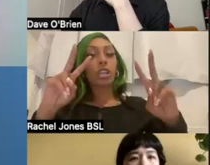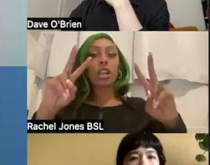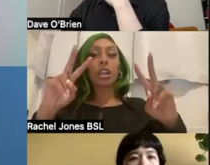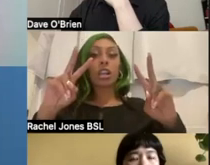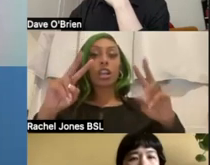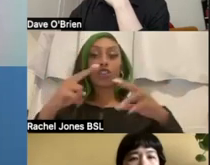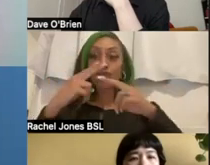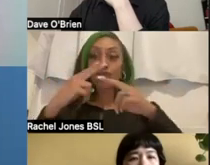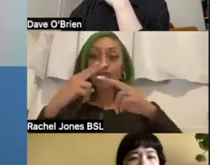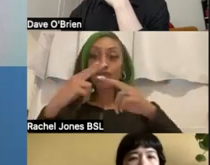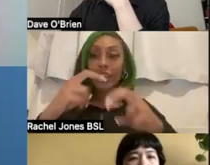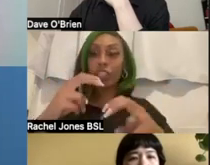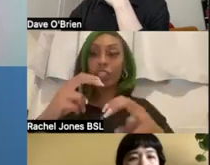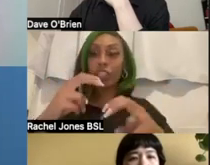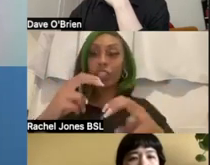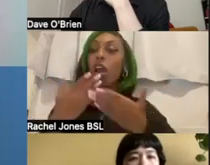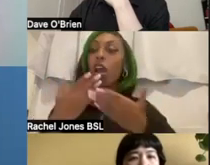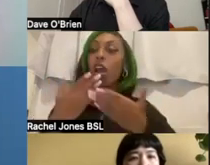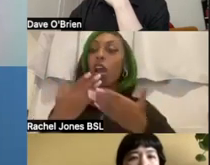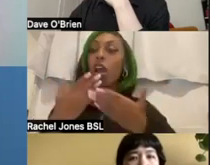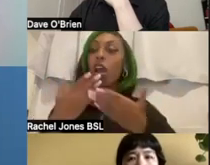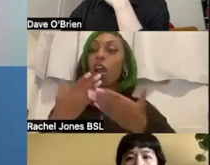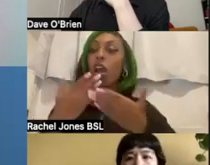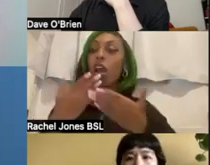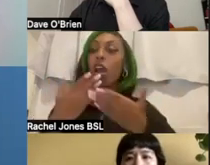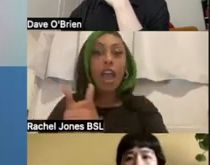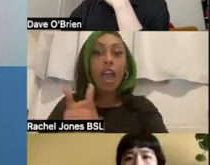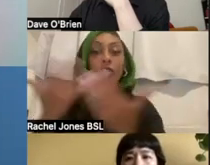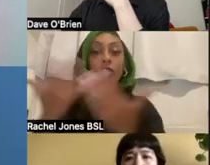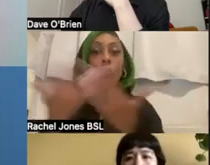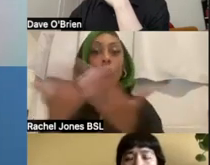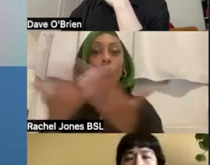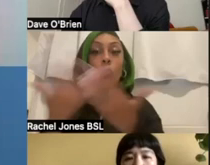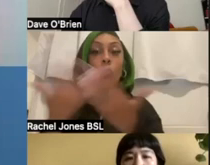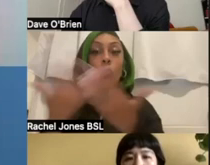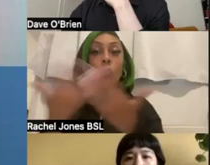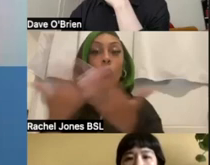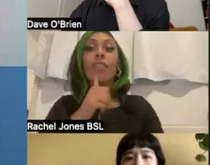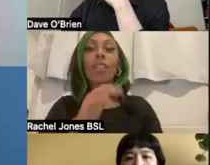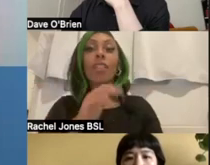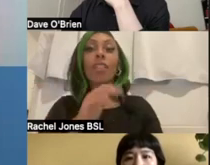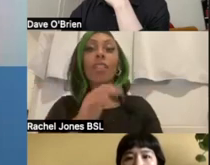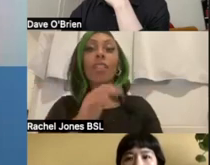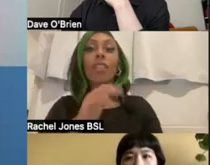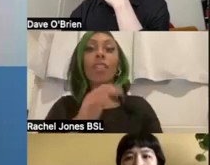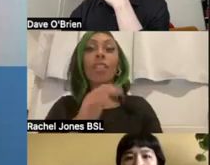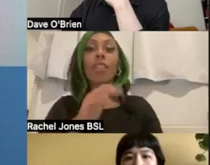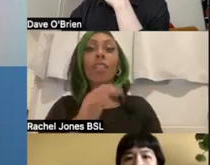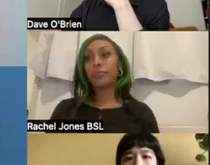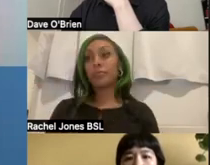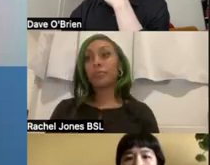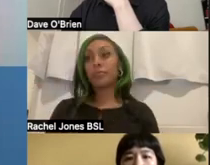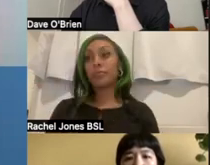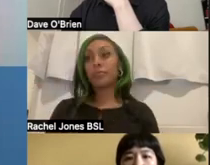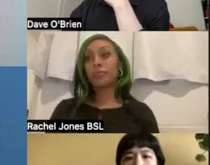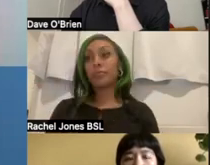when useful. And in that, I follow sociologist Dorothy Smith, who argues that the